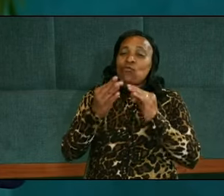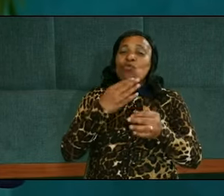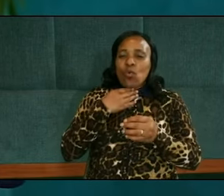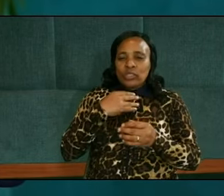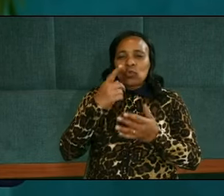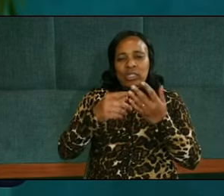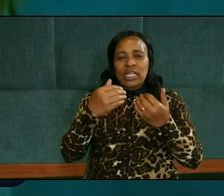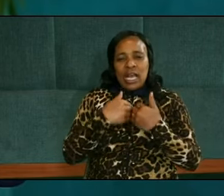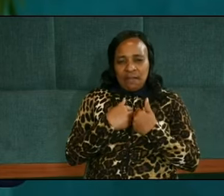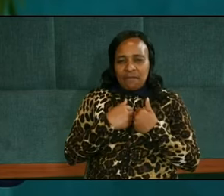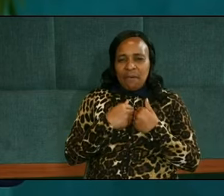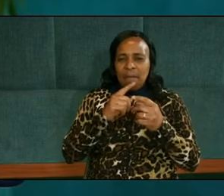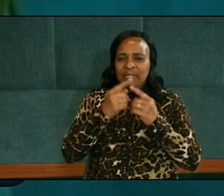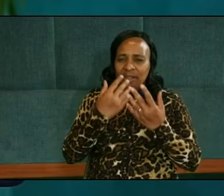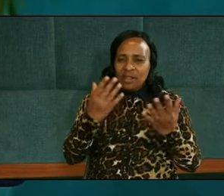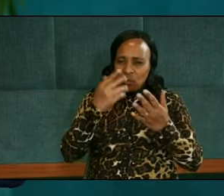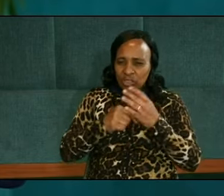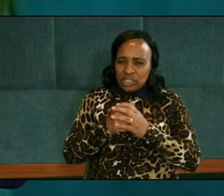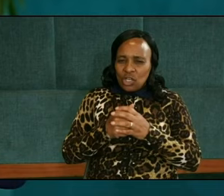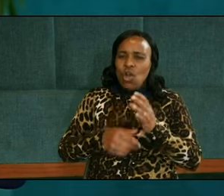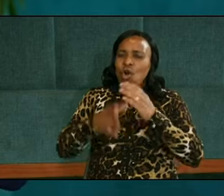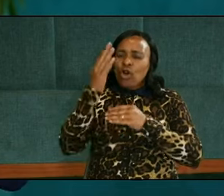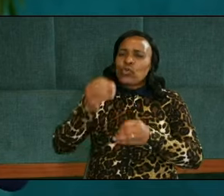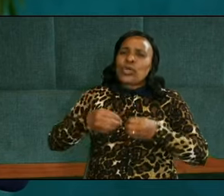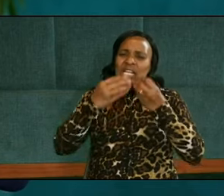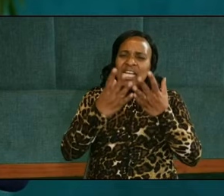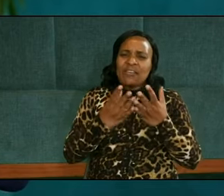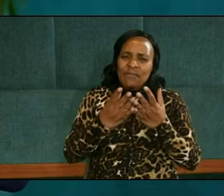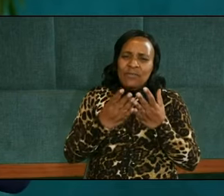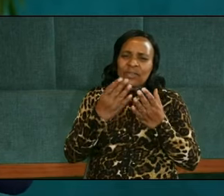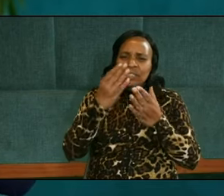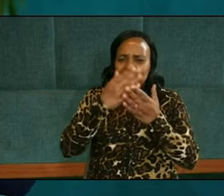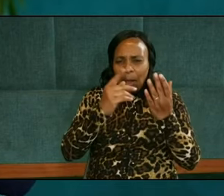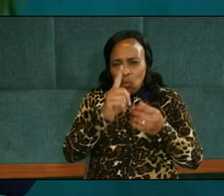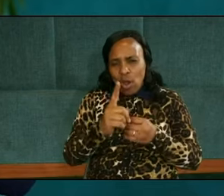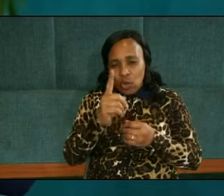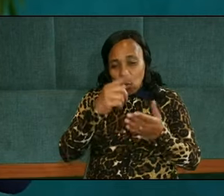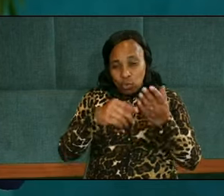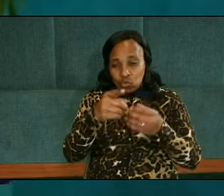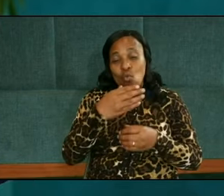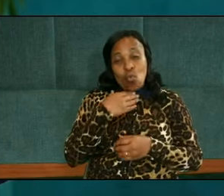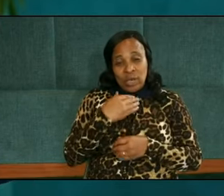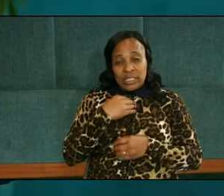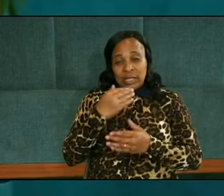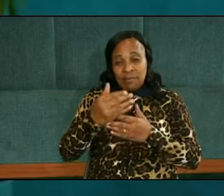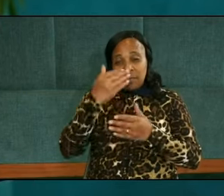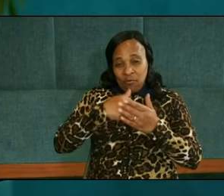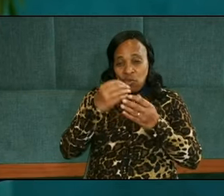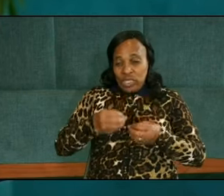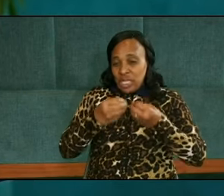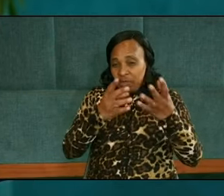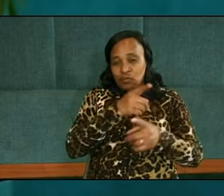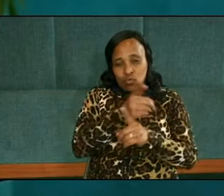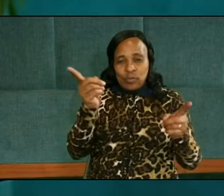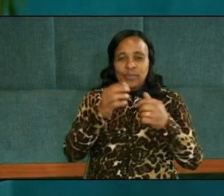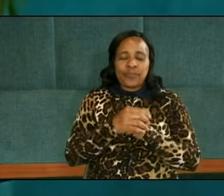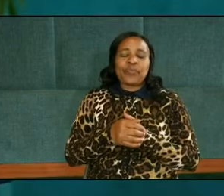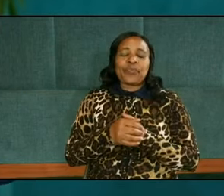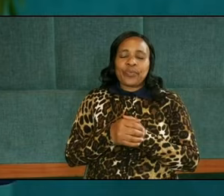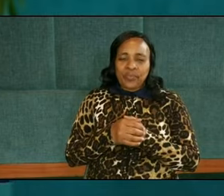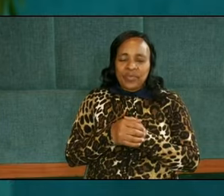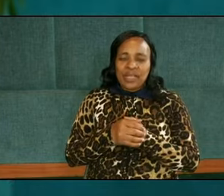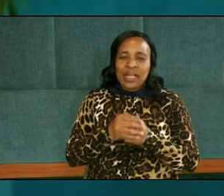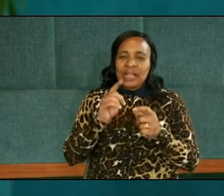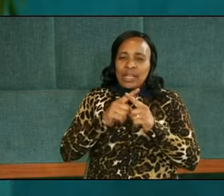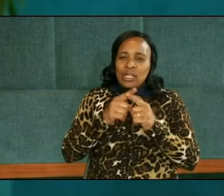here's the thing, God will often give someone else what you want before you to test you. And